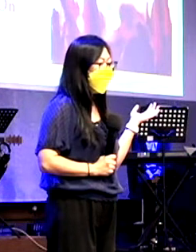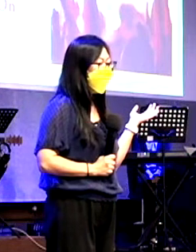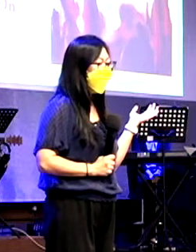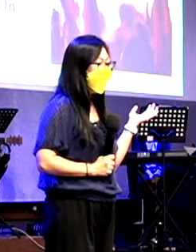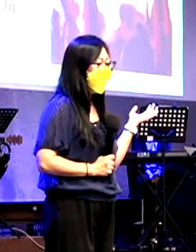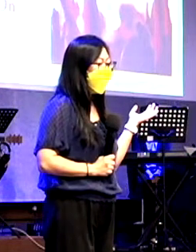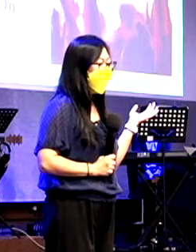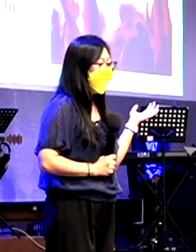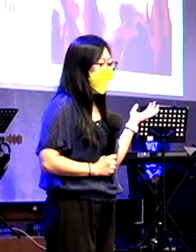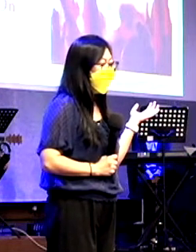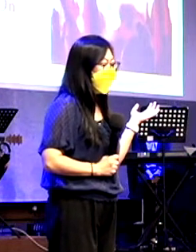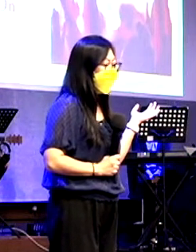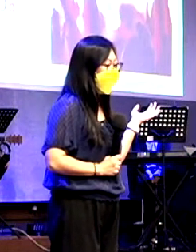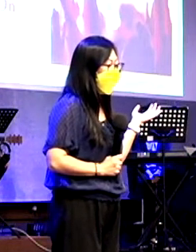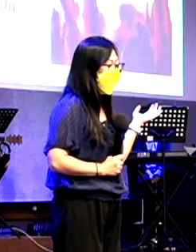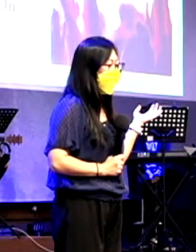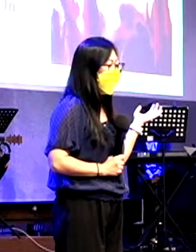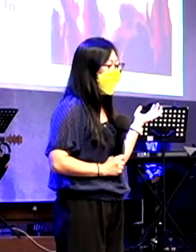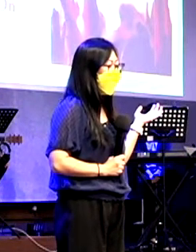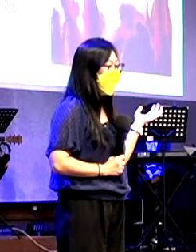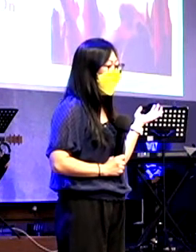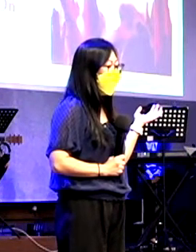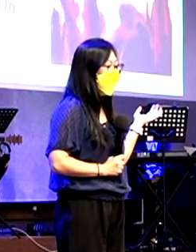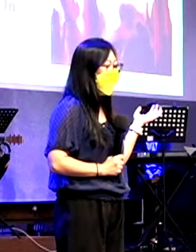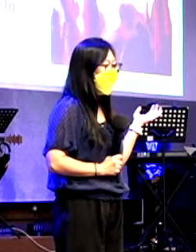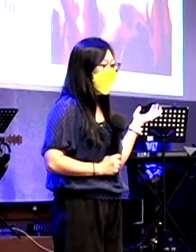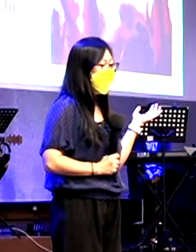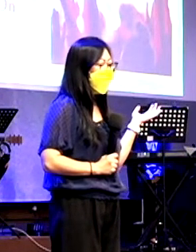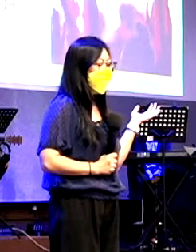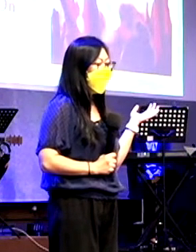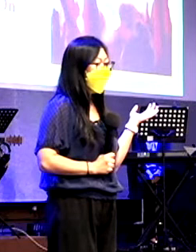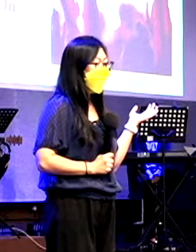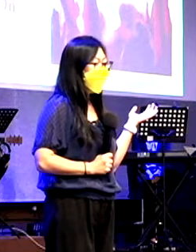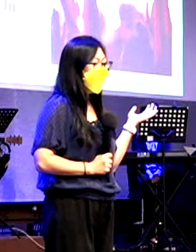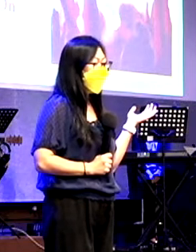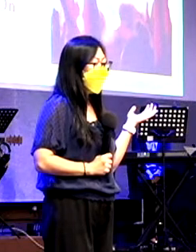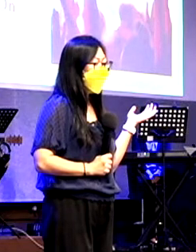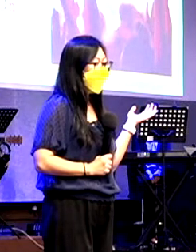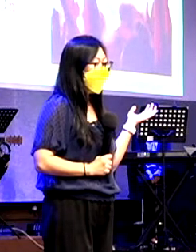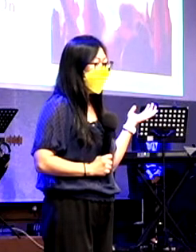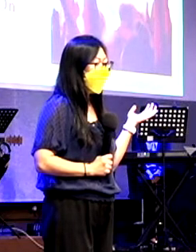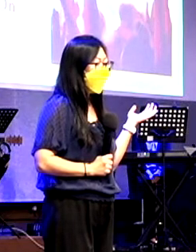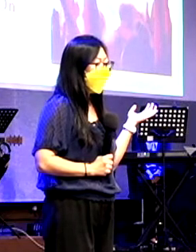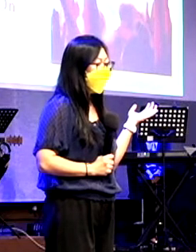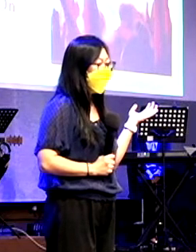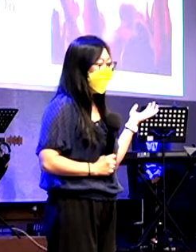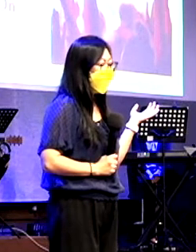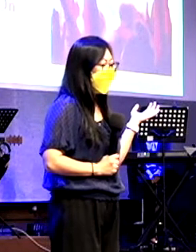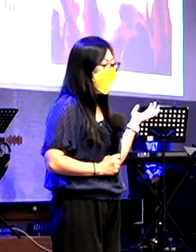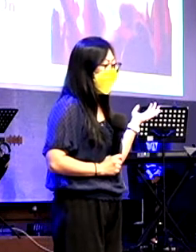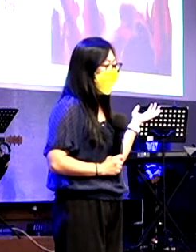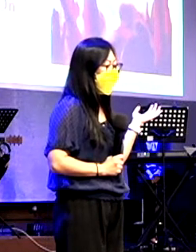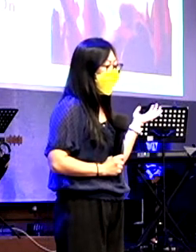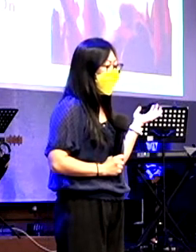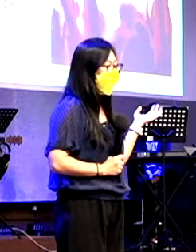also be disciple makers. Help us, we pray, by the power of Your Spirit that is